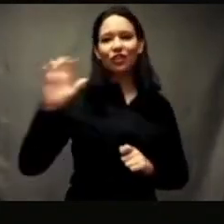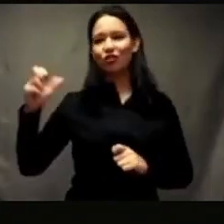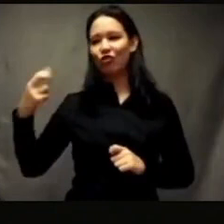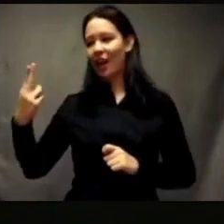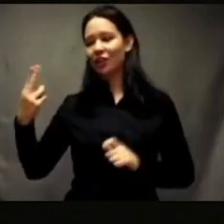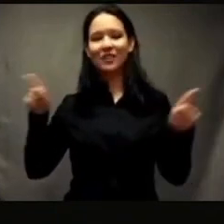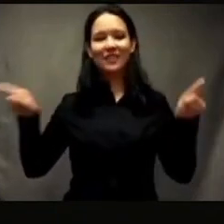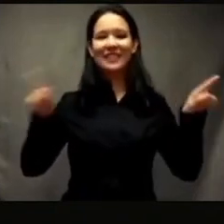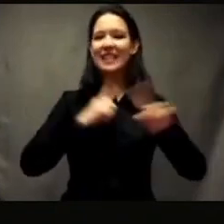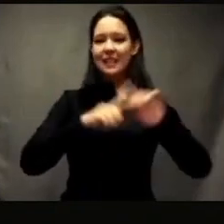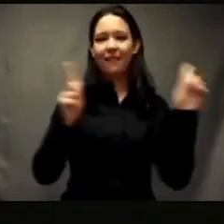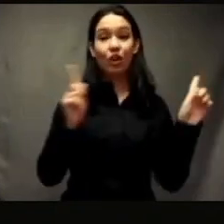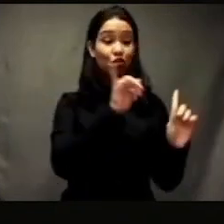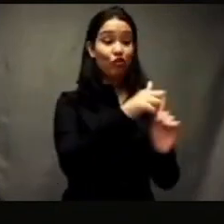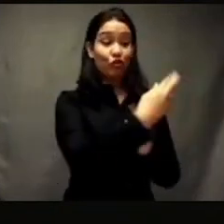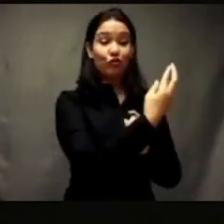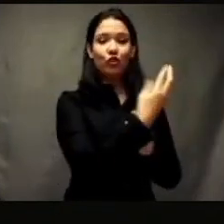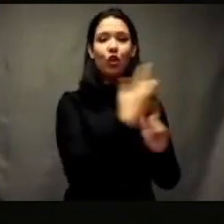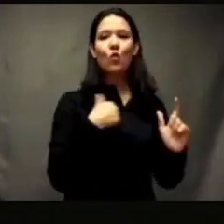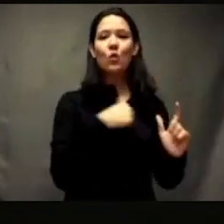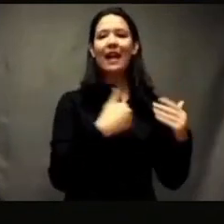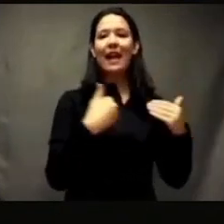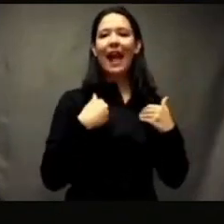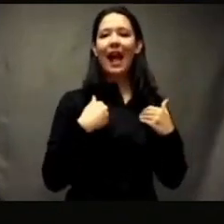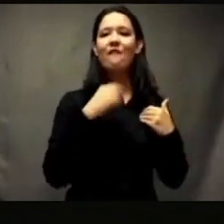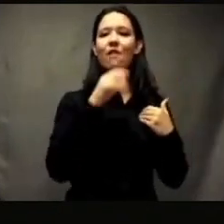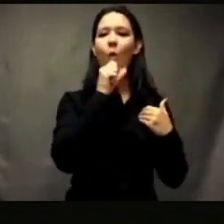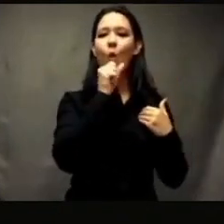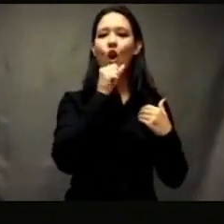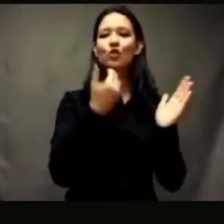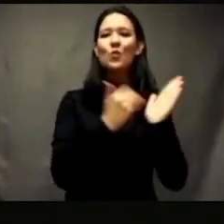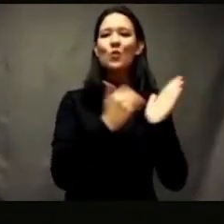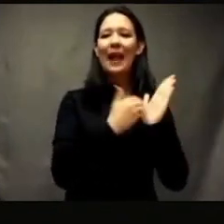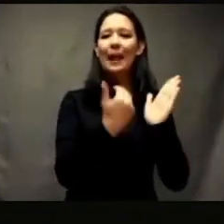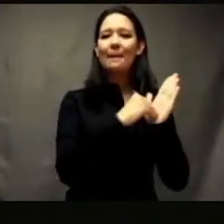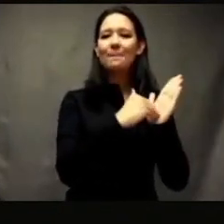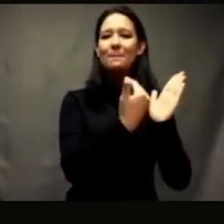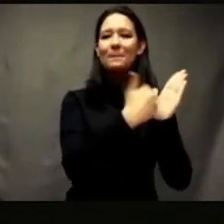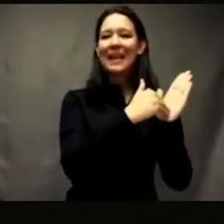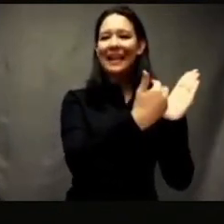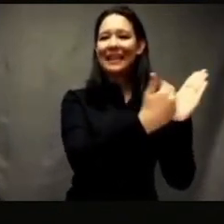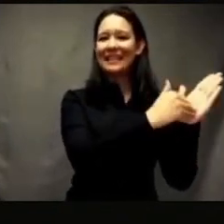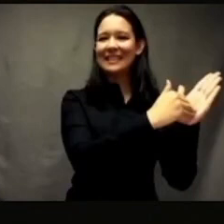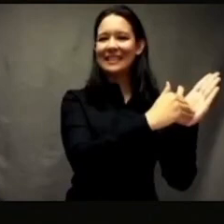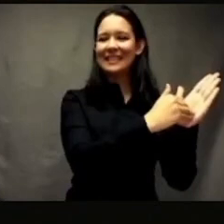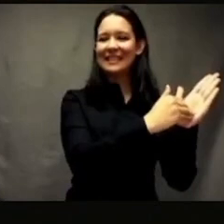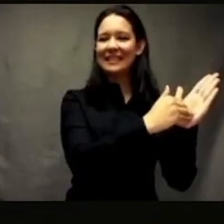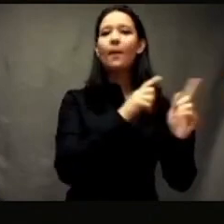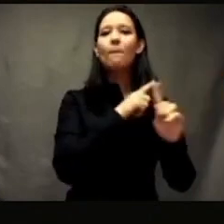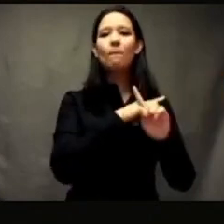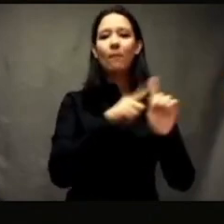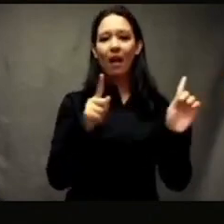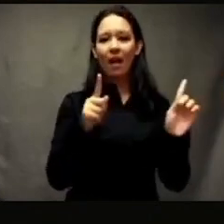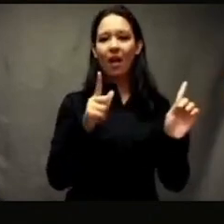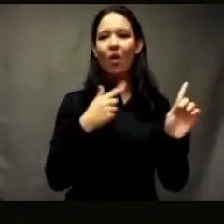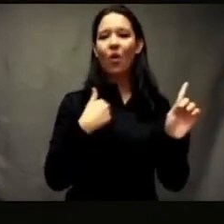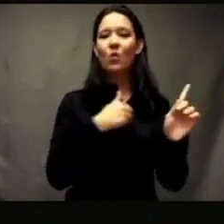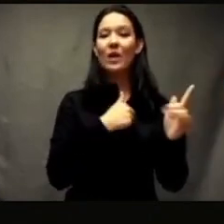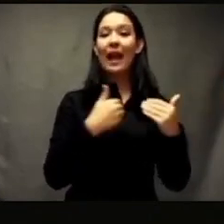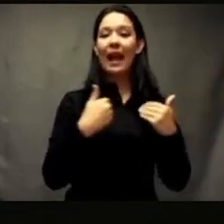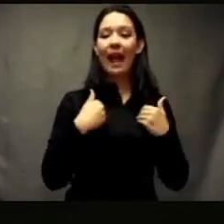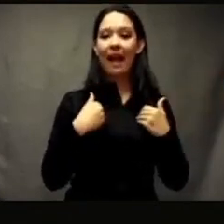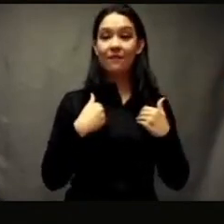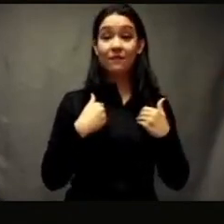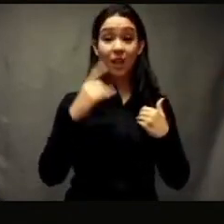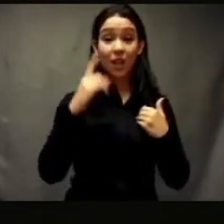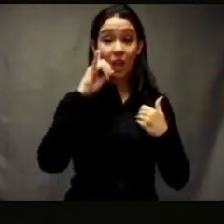because in ScratchJr, we have an orange repeat loop that looks similar to that. But then we actually have the forever